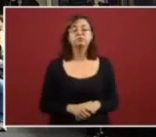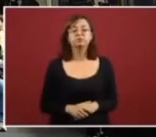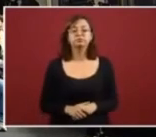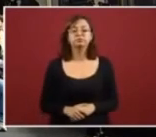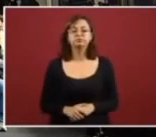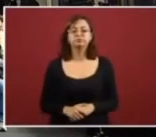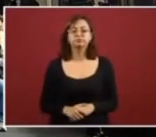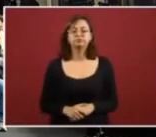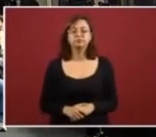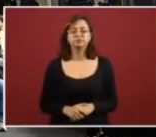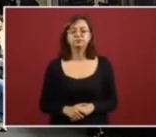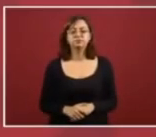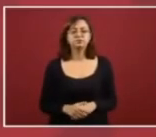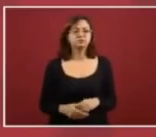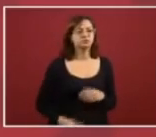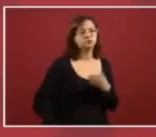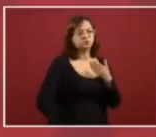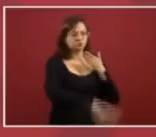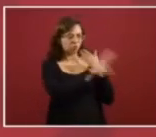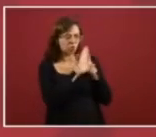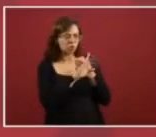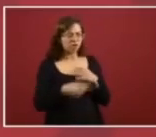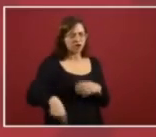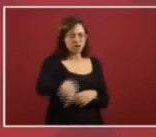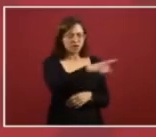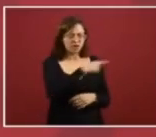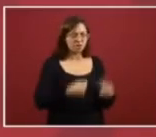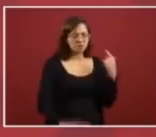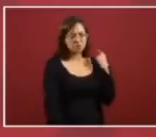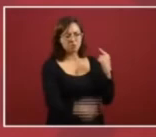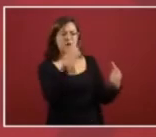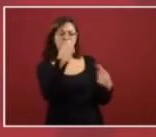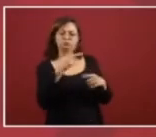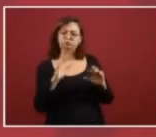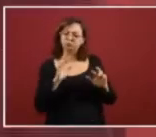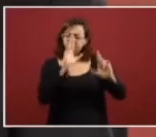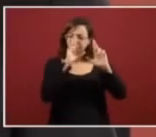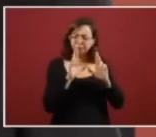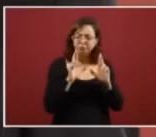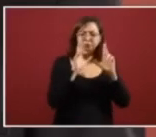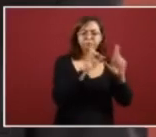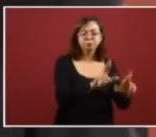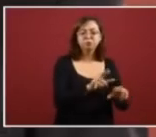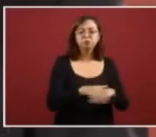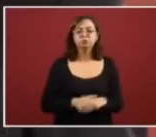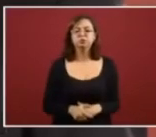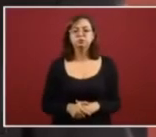to let you know a that los we respect opositores. The opposers. Nada más que